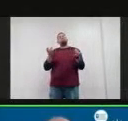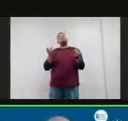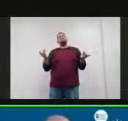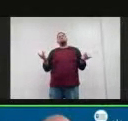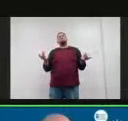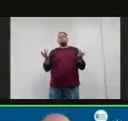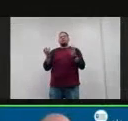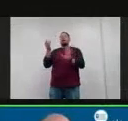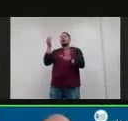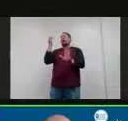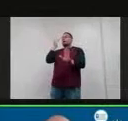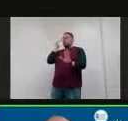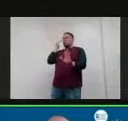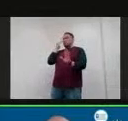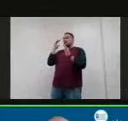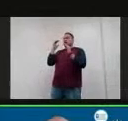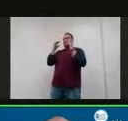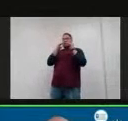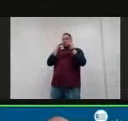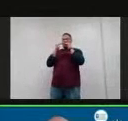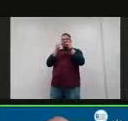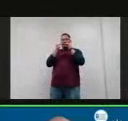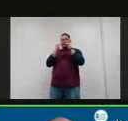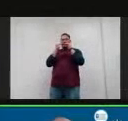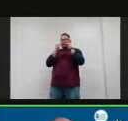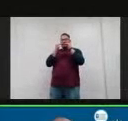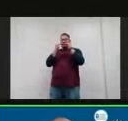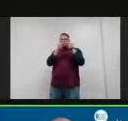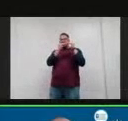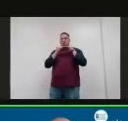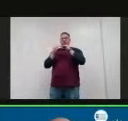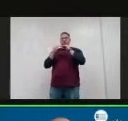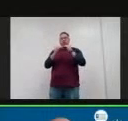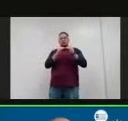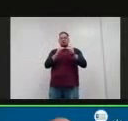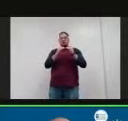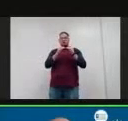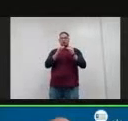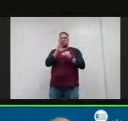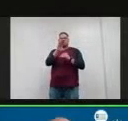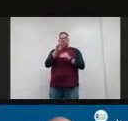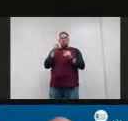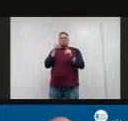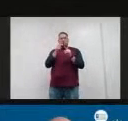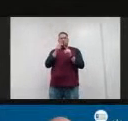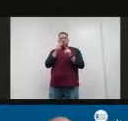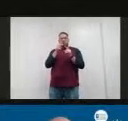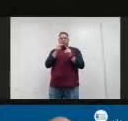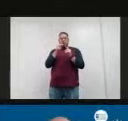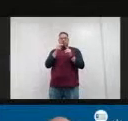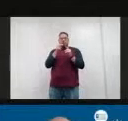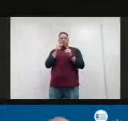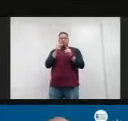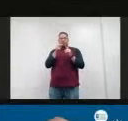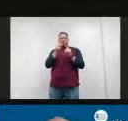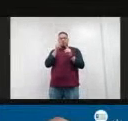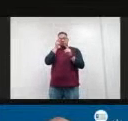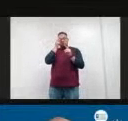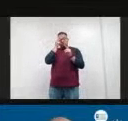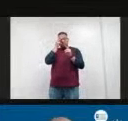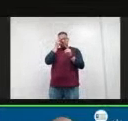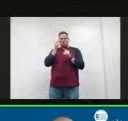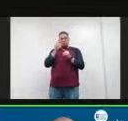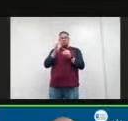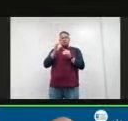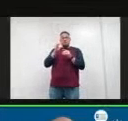So I know that equity is one of your goals. Actually, it's cross-cutting, isn't it? If I remember, it's a cross-cutting thing. It's cross-cutting.